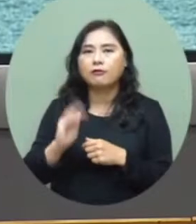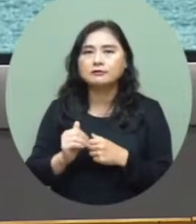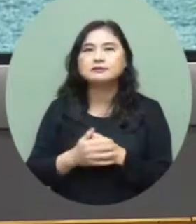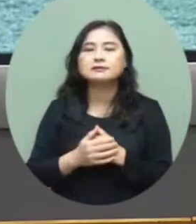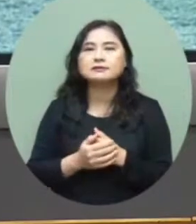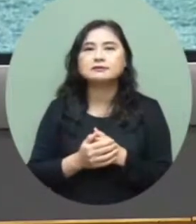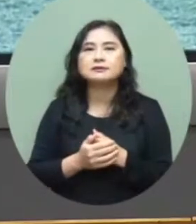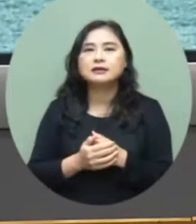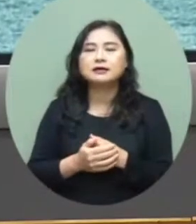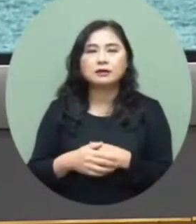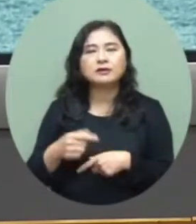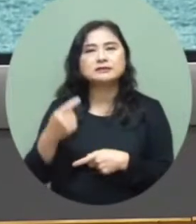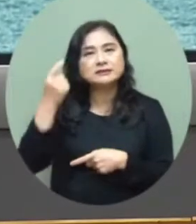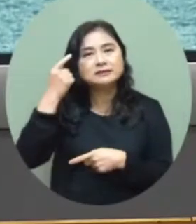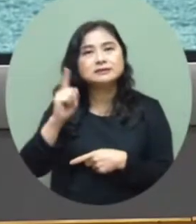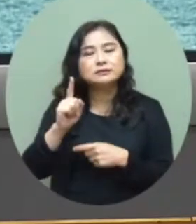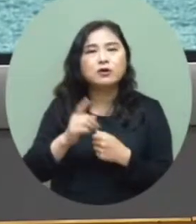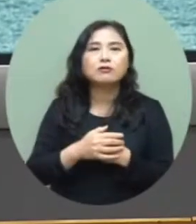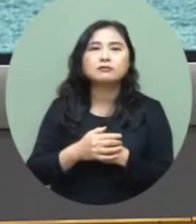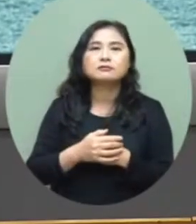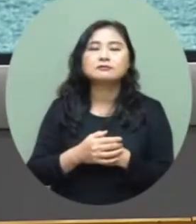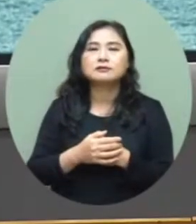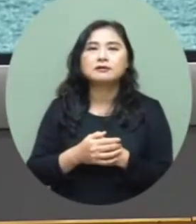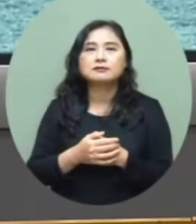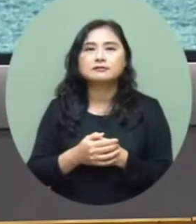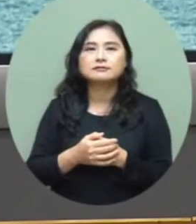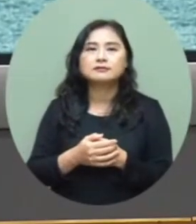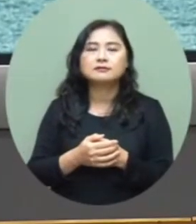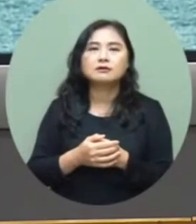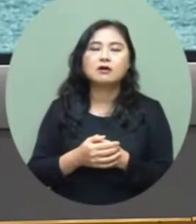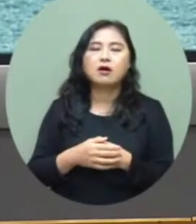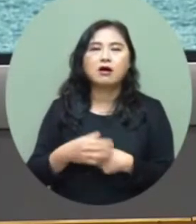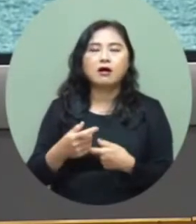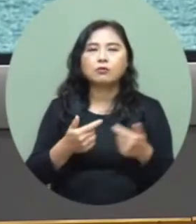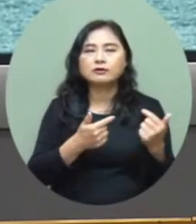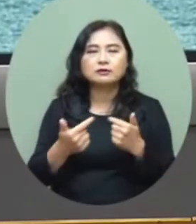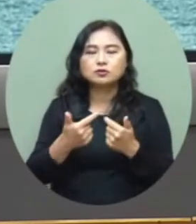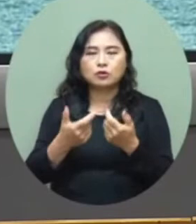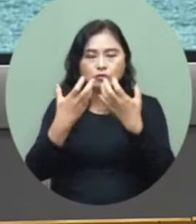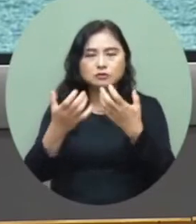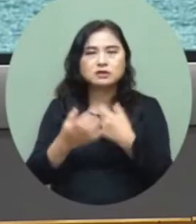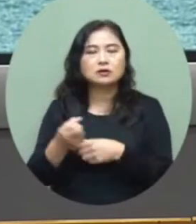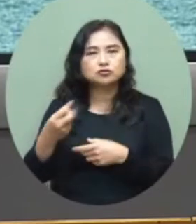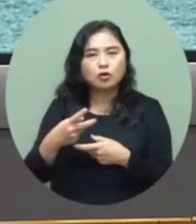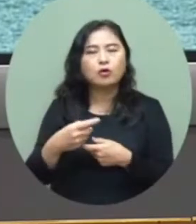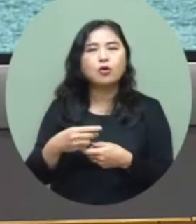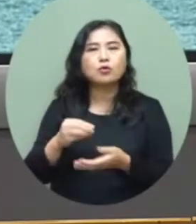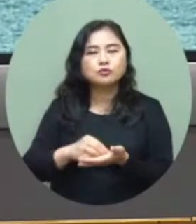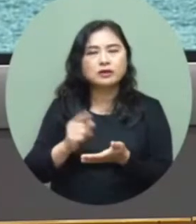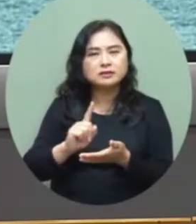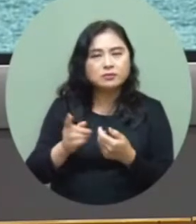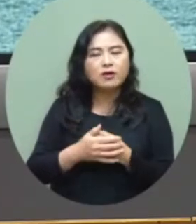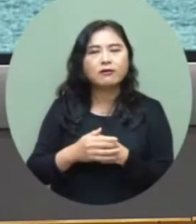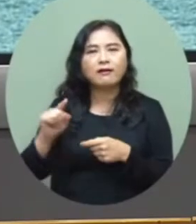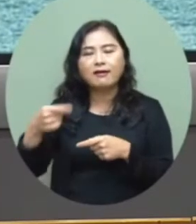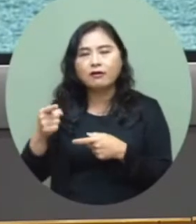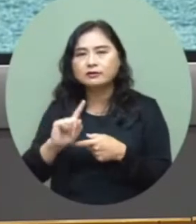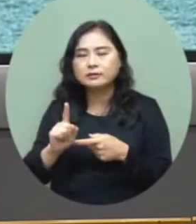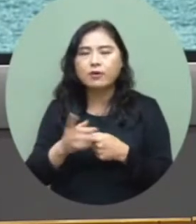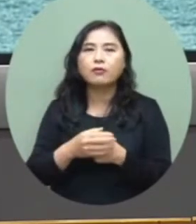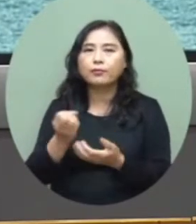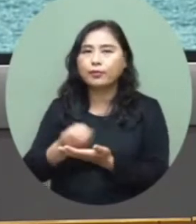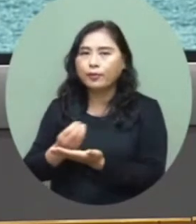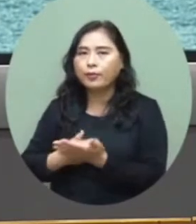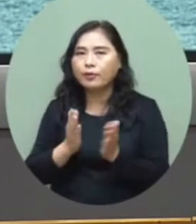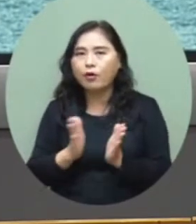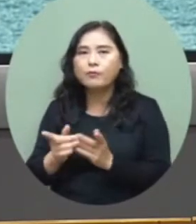able to get a clearer picture about the trend of the epidemic, then would be making decisions